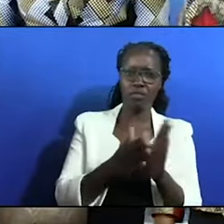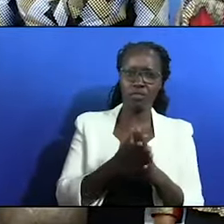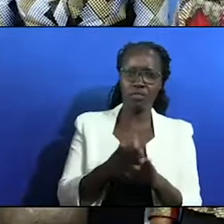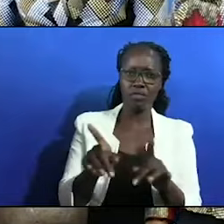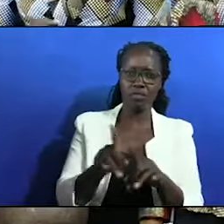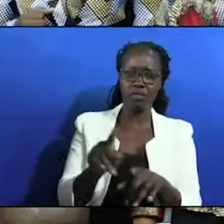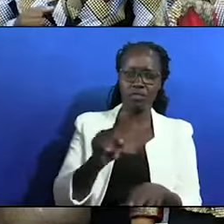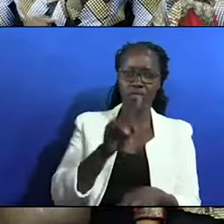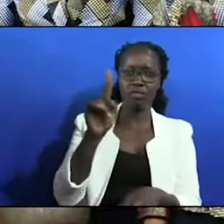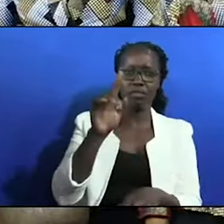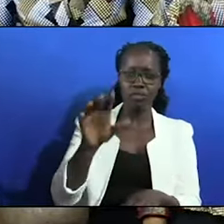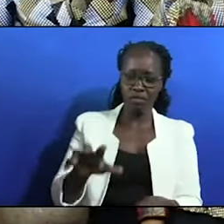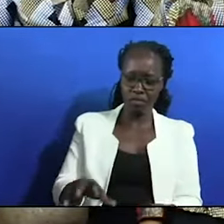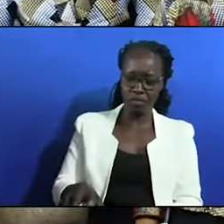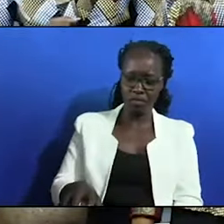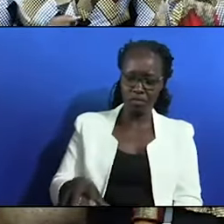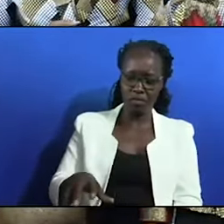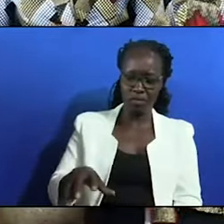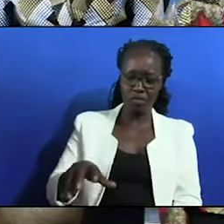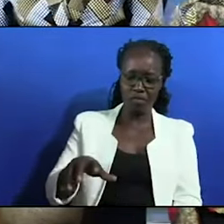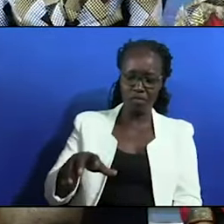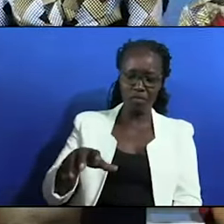Struggling with substance abuse.